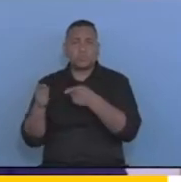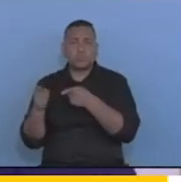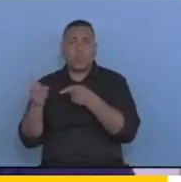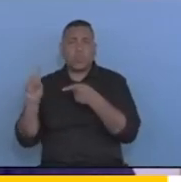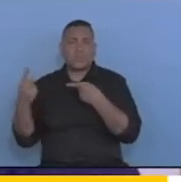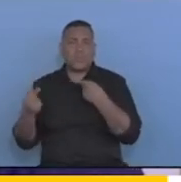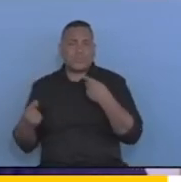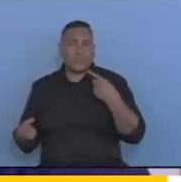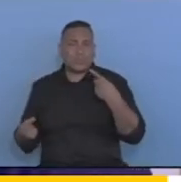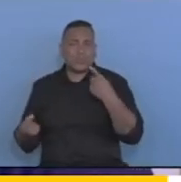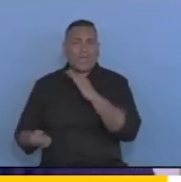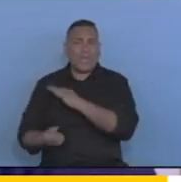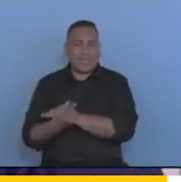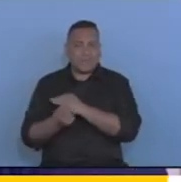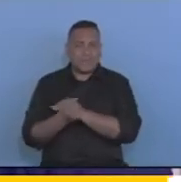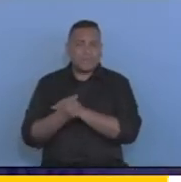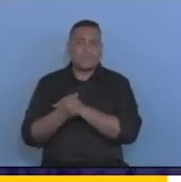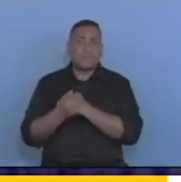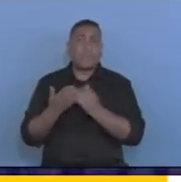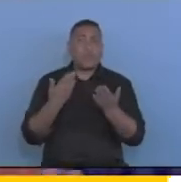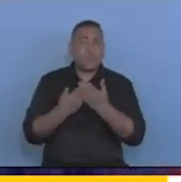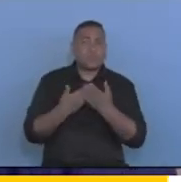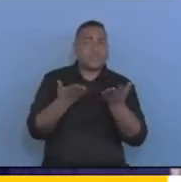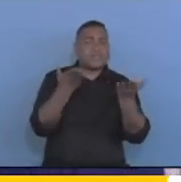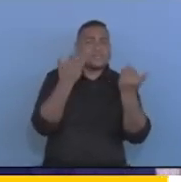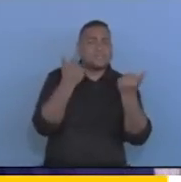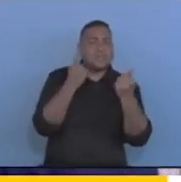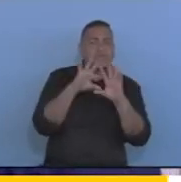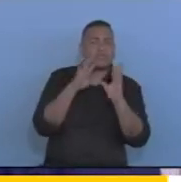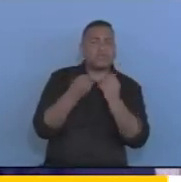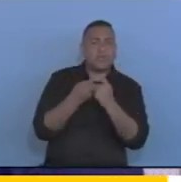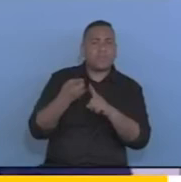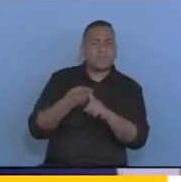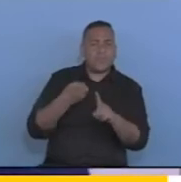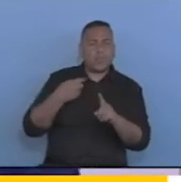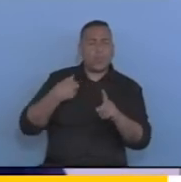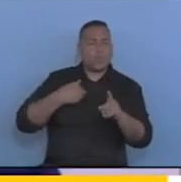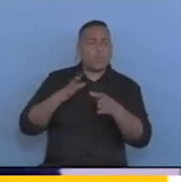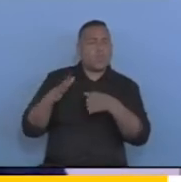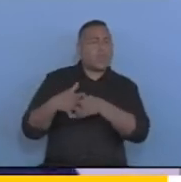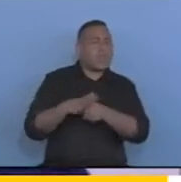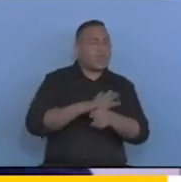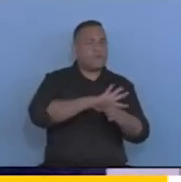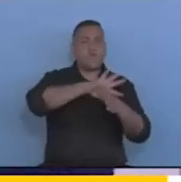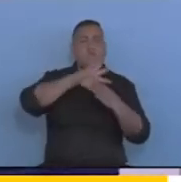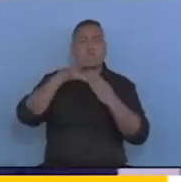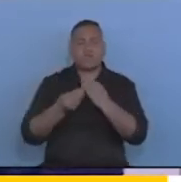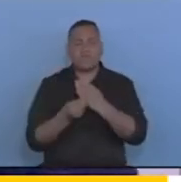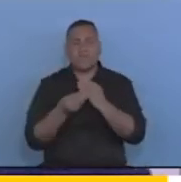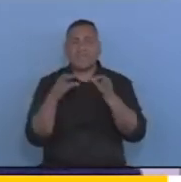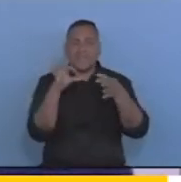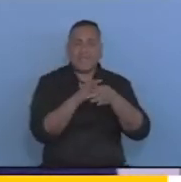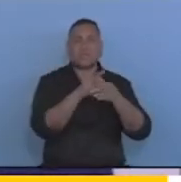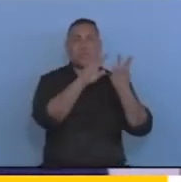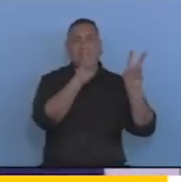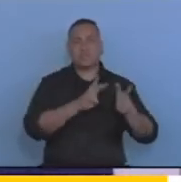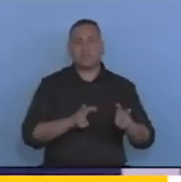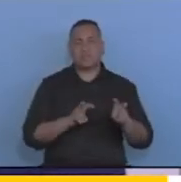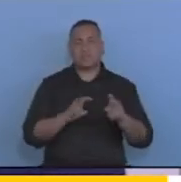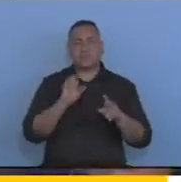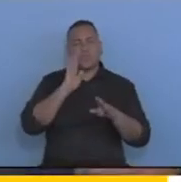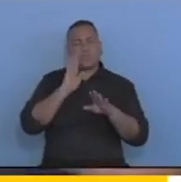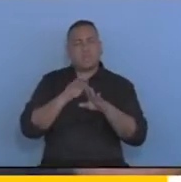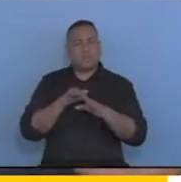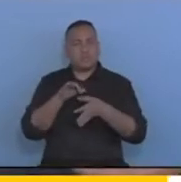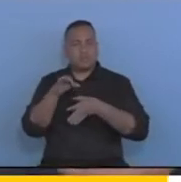taste of what is to happen here and what you can expect. So we've covered a lot of things within electrical, and we're still going to get to some of the other facets as well.